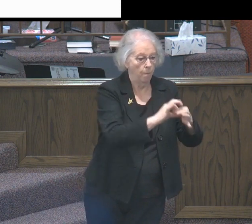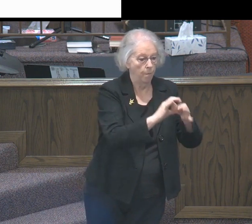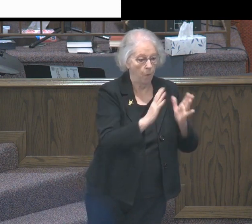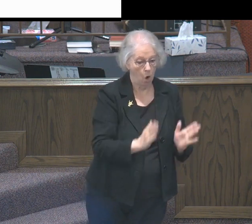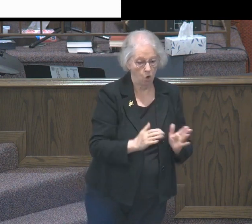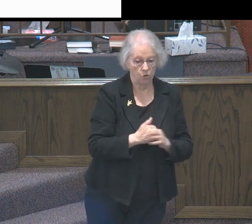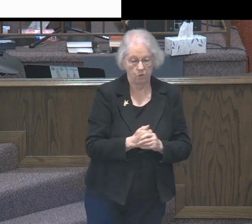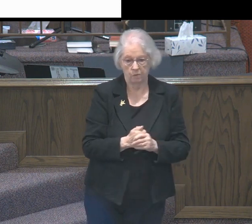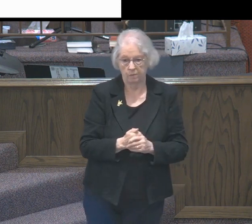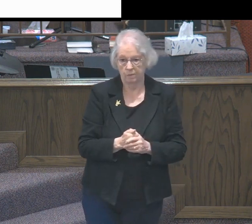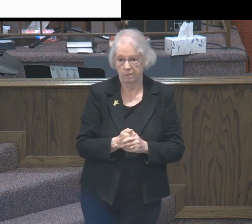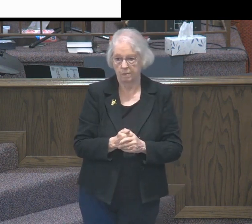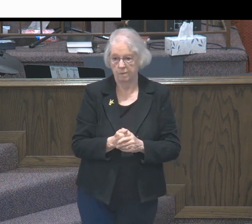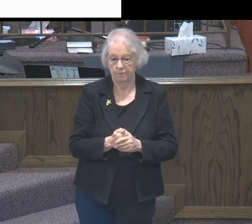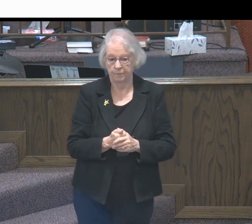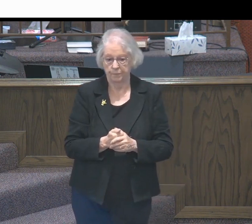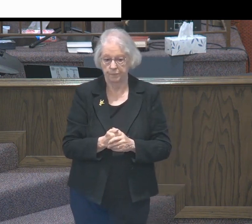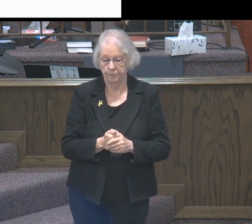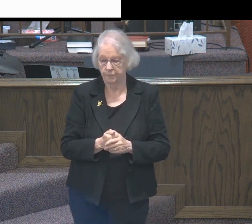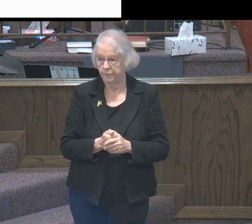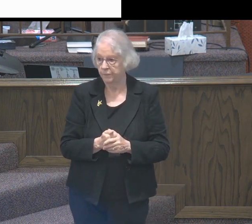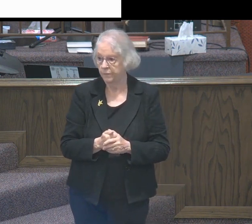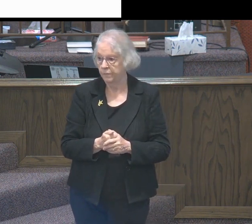you think I'm saying to you.